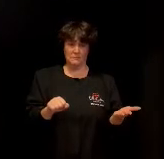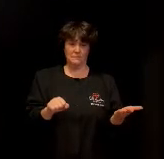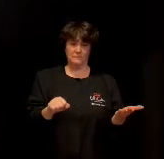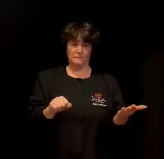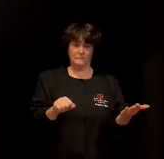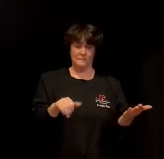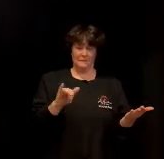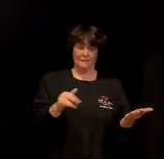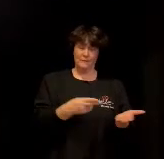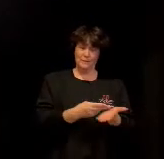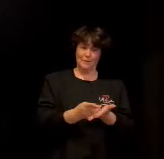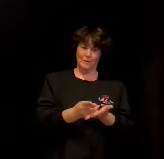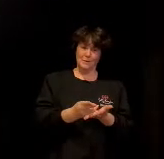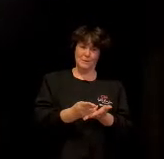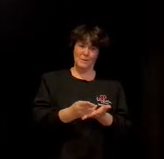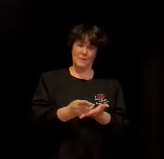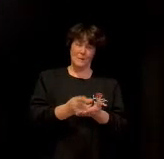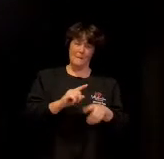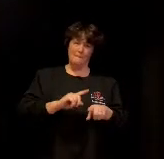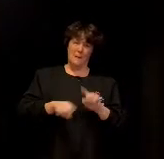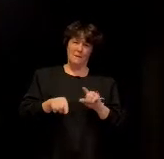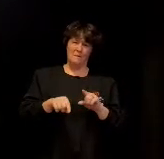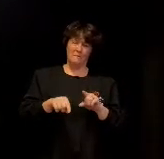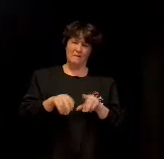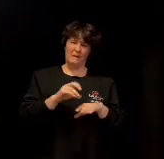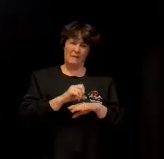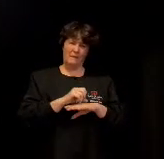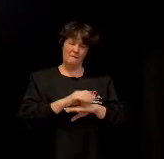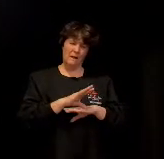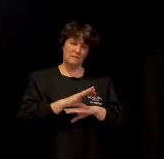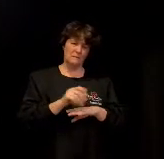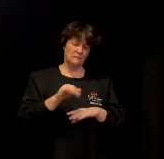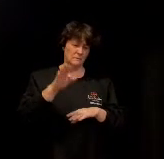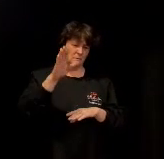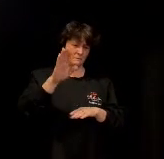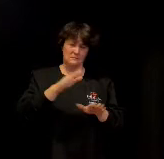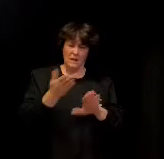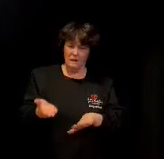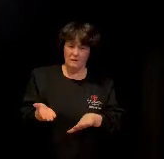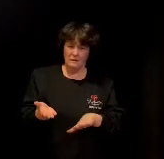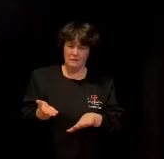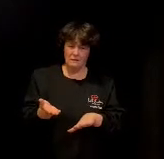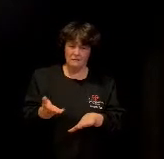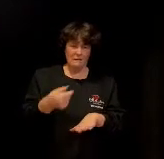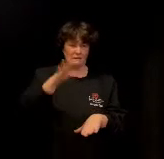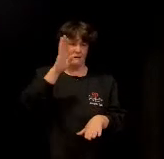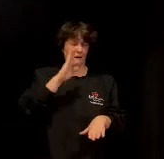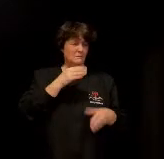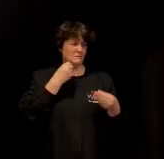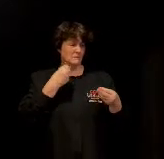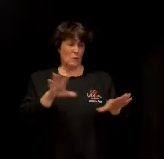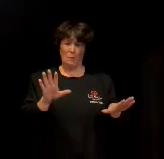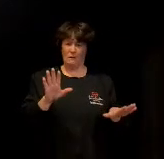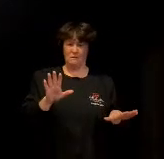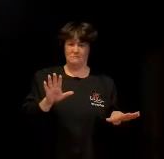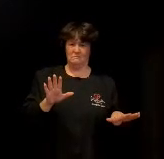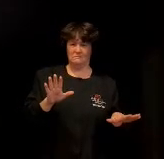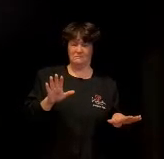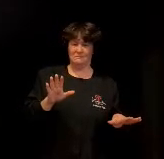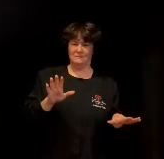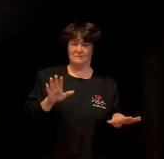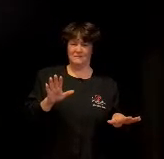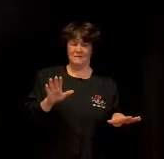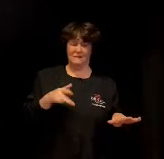I'm talking about the effects of death. God doesn't want us to be experiencing the despondency